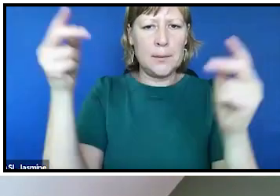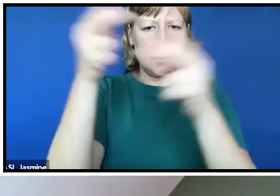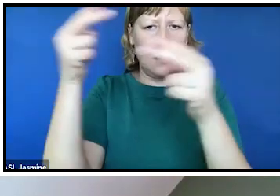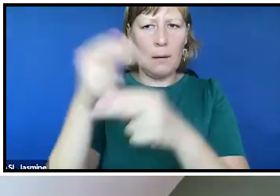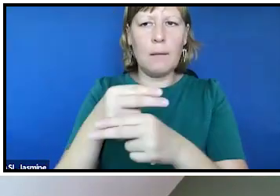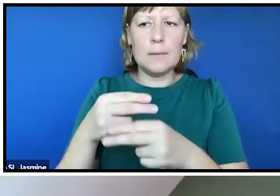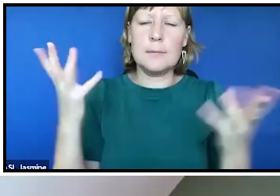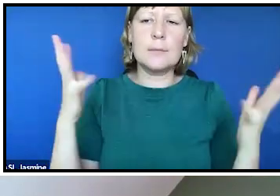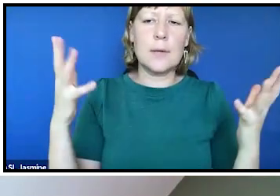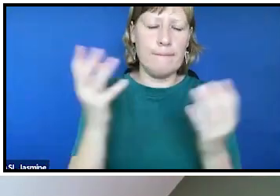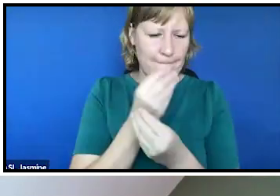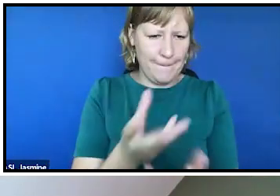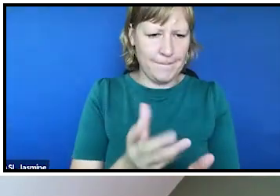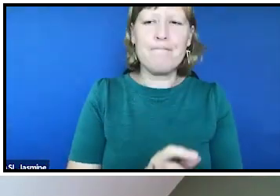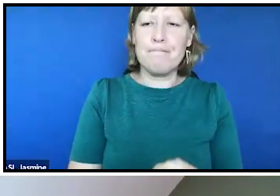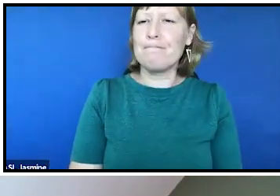inform.